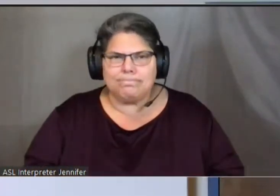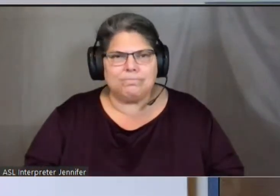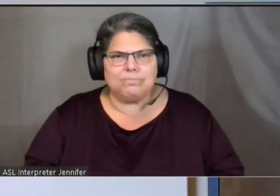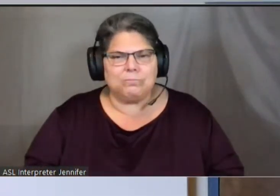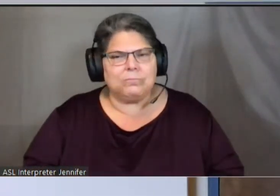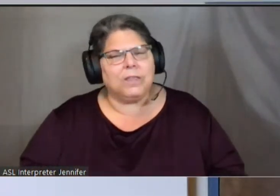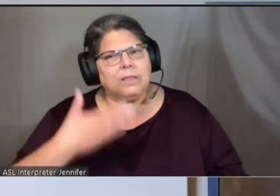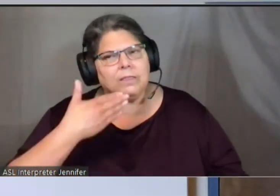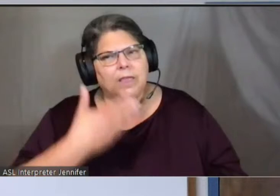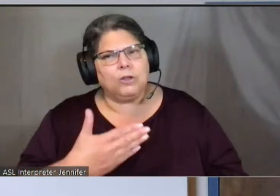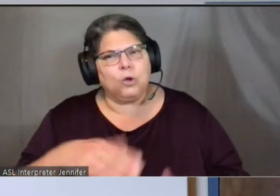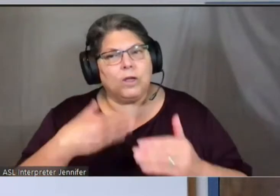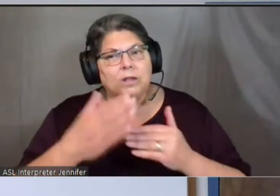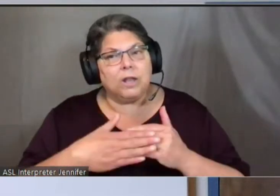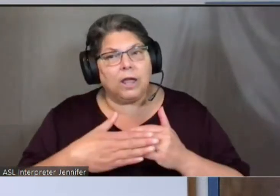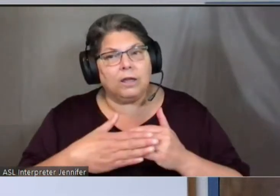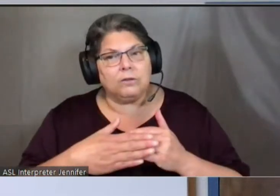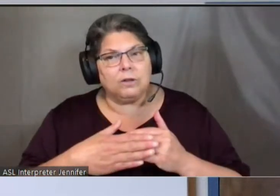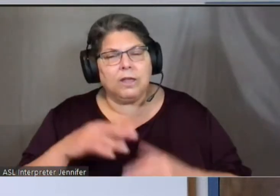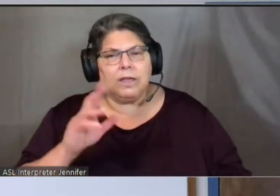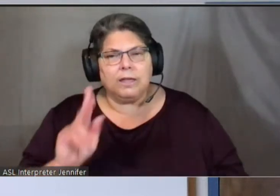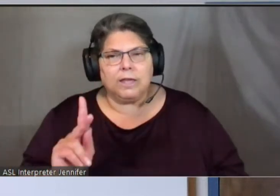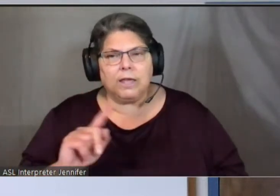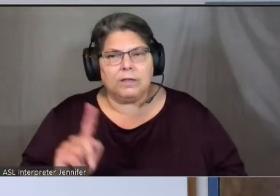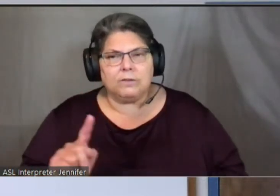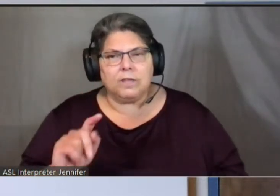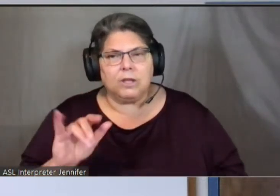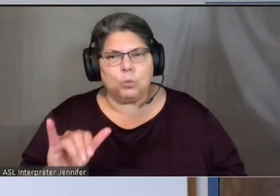Thank you. Next up is going to be KZYX.